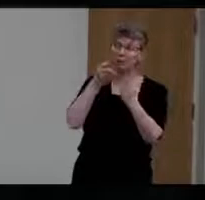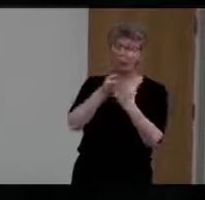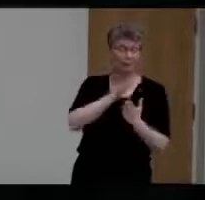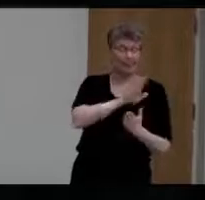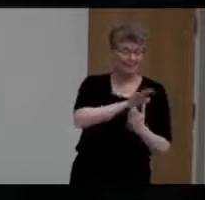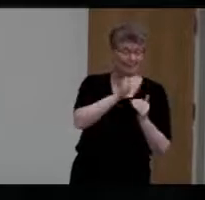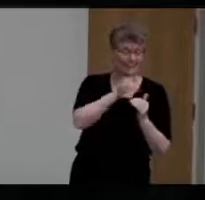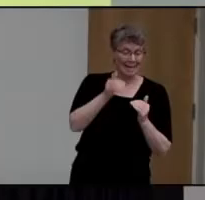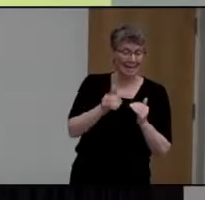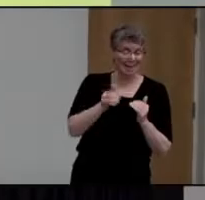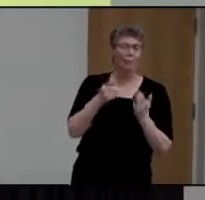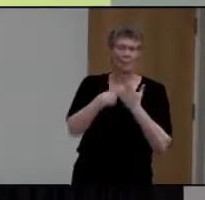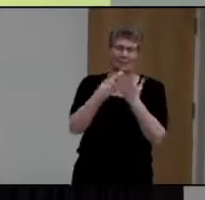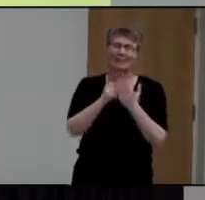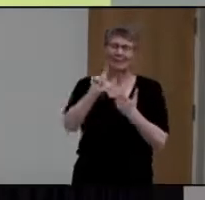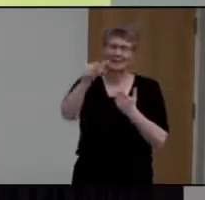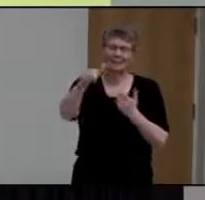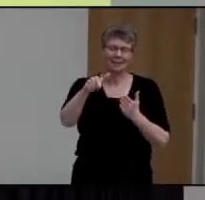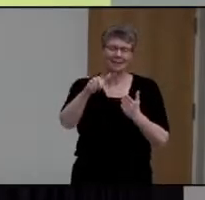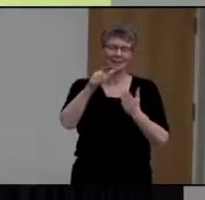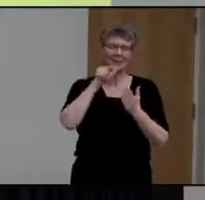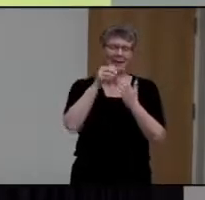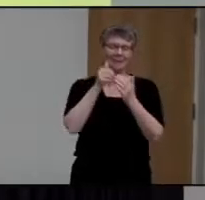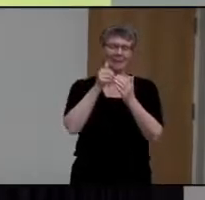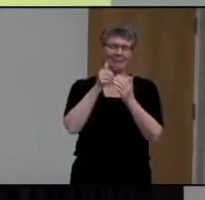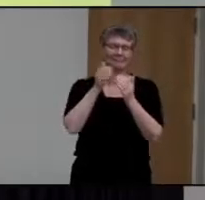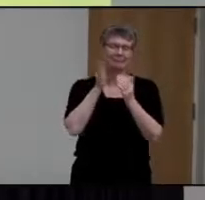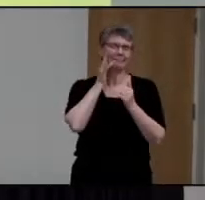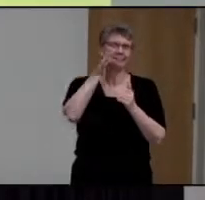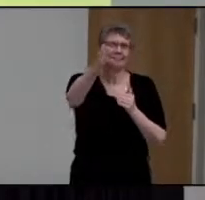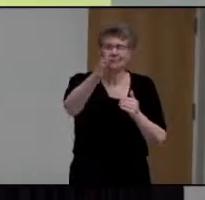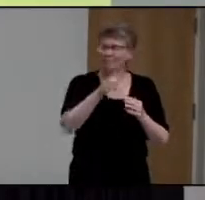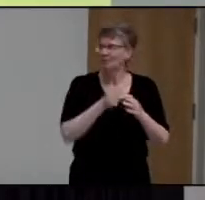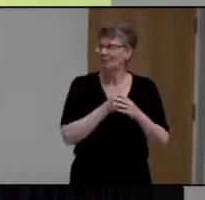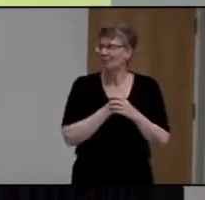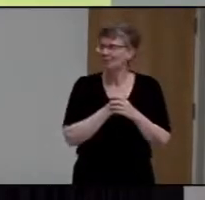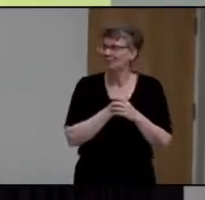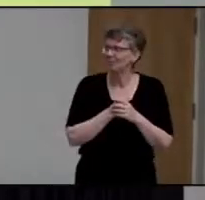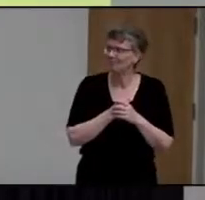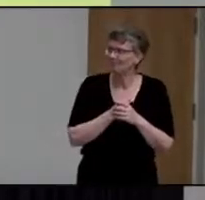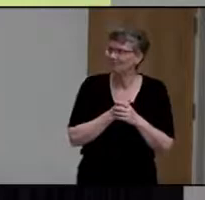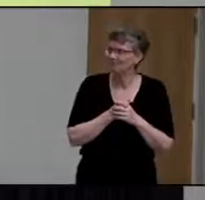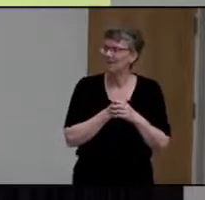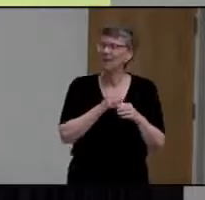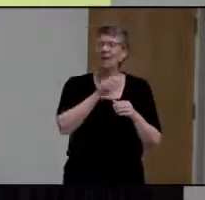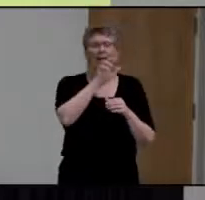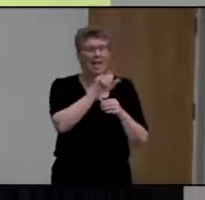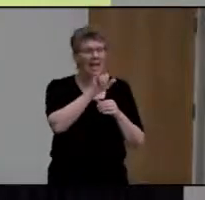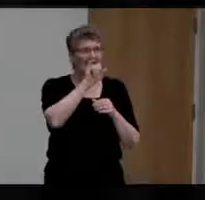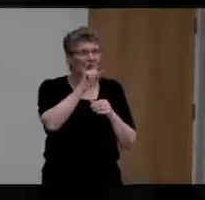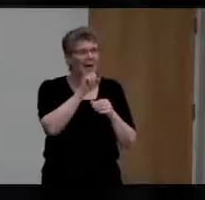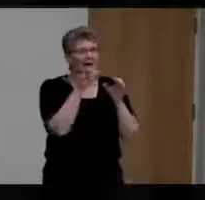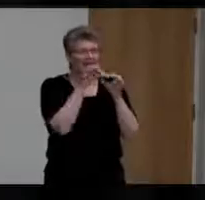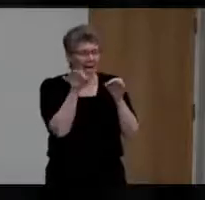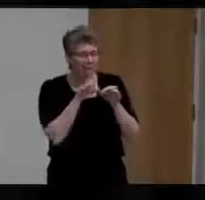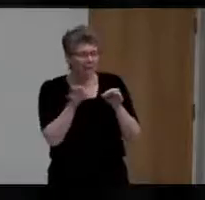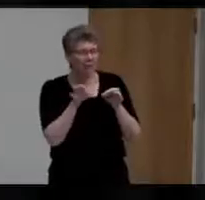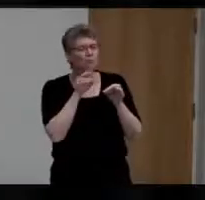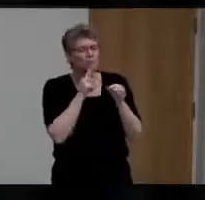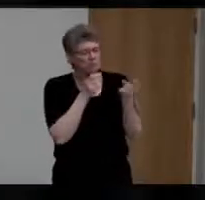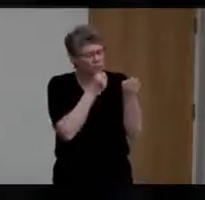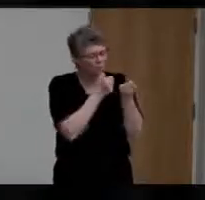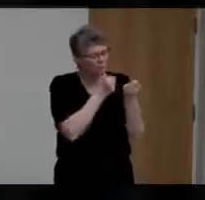there. Yeah. It's really complementary to the human intelligence. The AI algorithms are really good at things we're not.